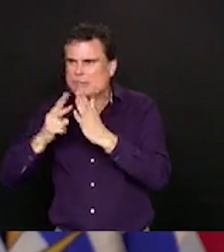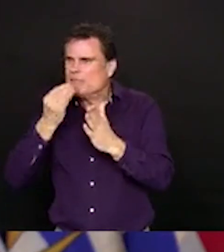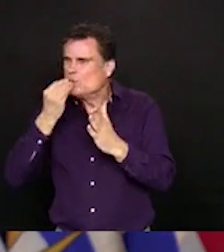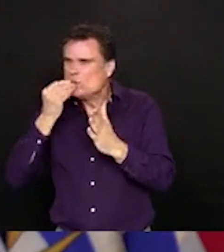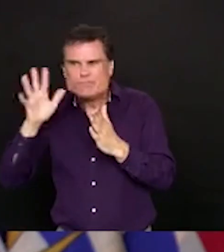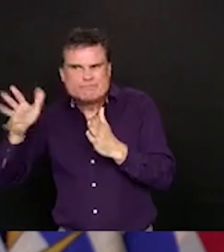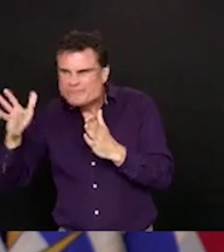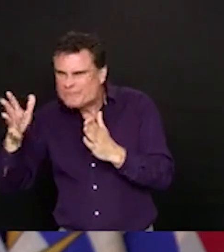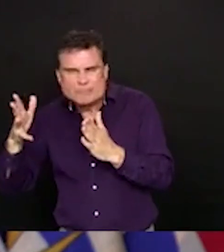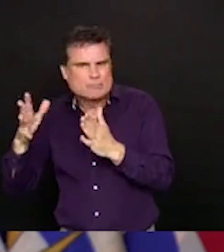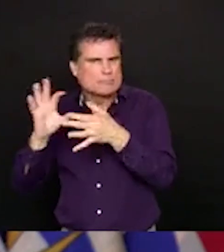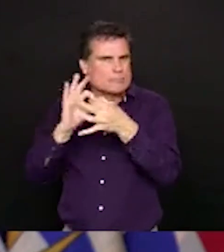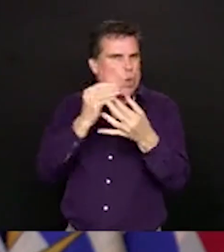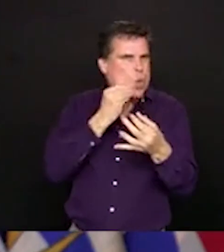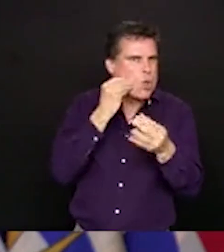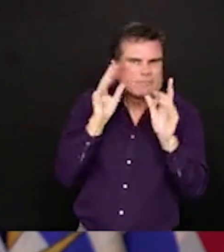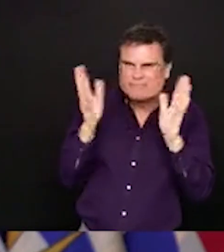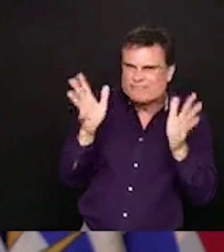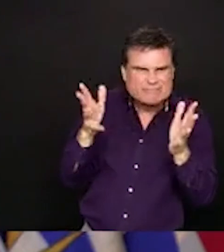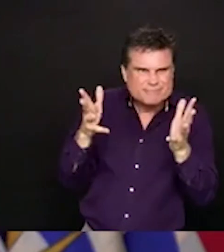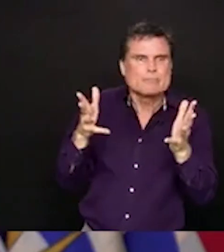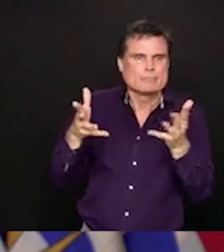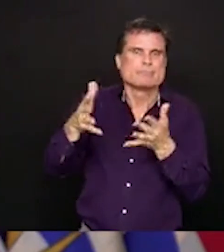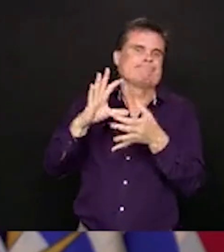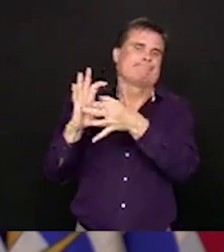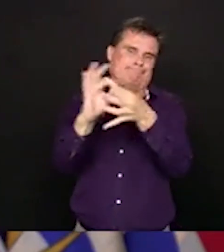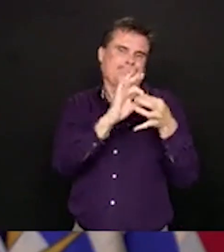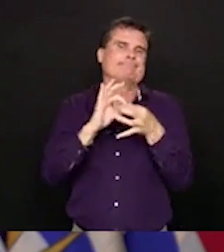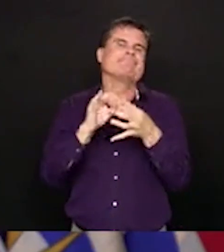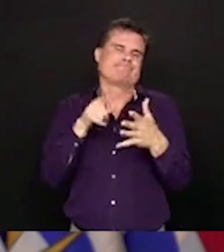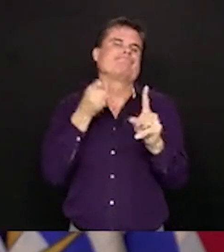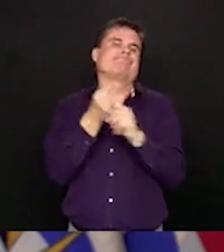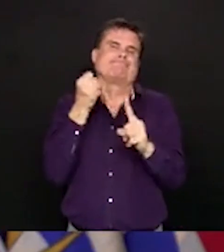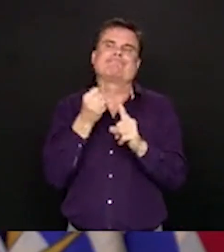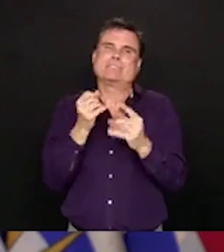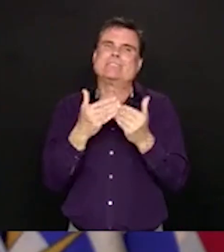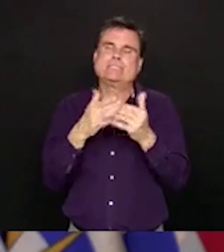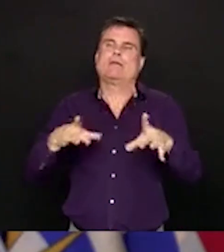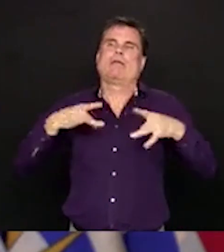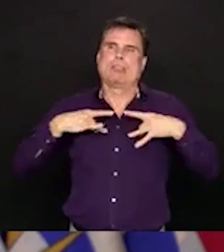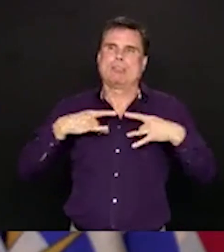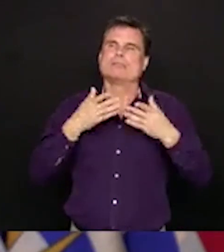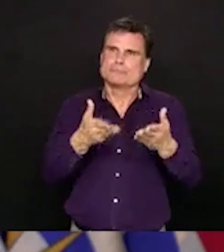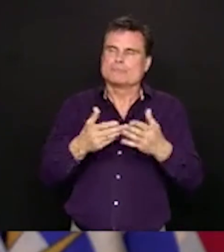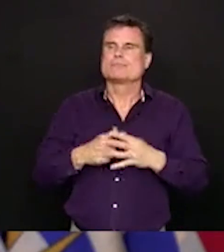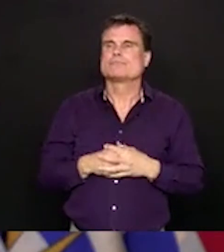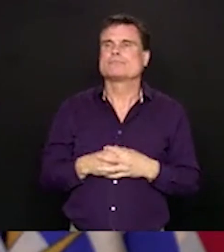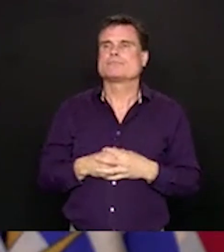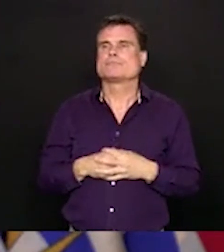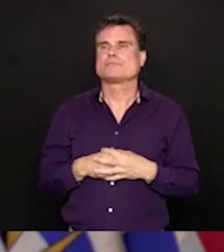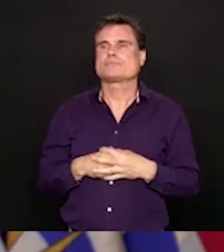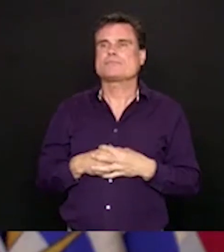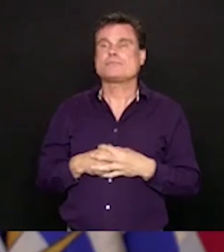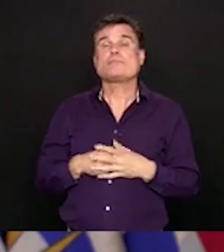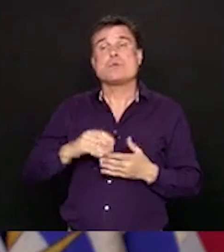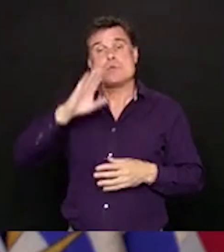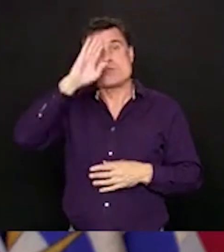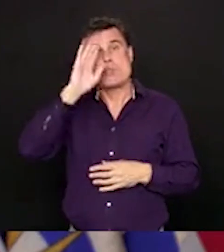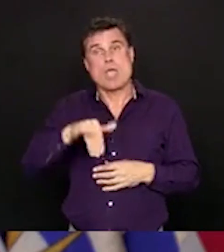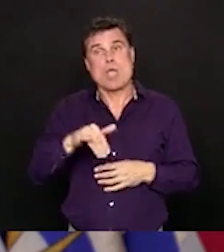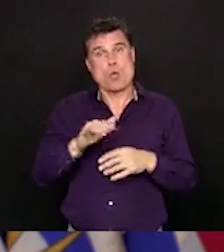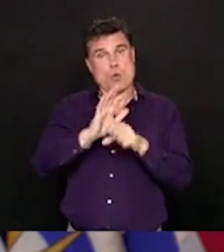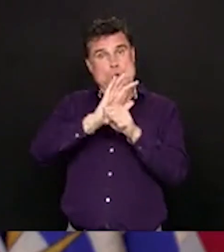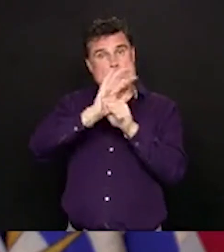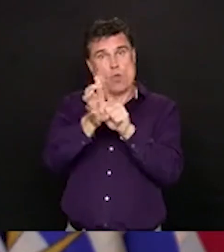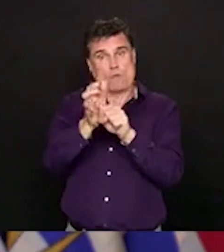this pandemic where it's been imported cases from places around the world. So it may not reflect necessarily